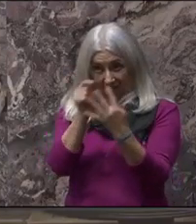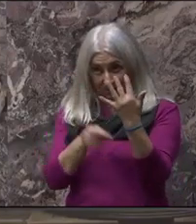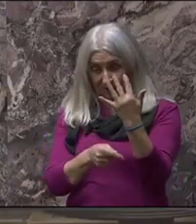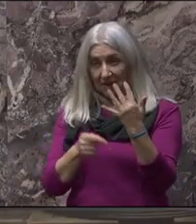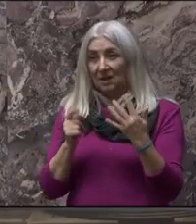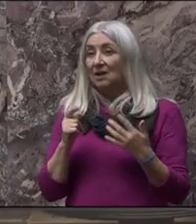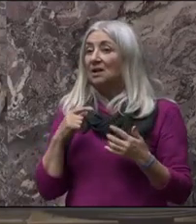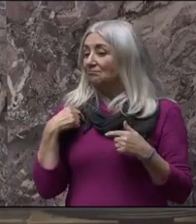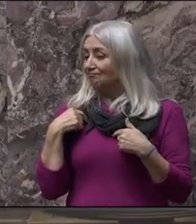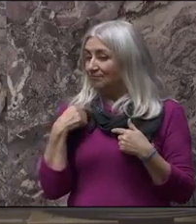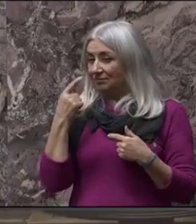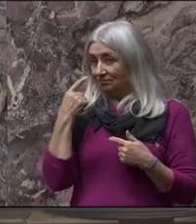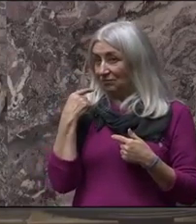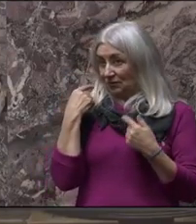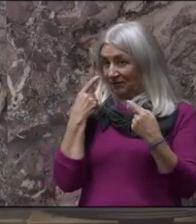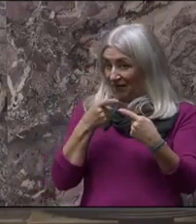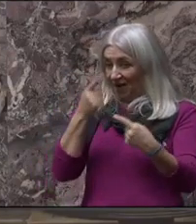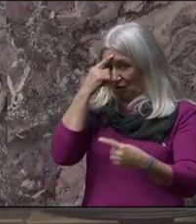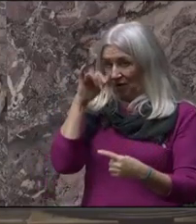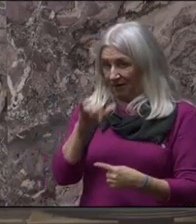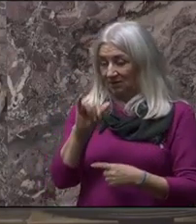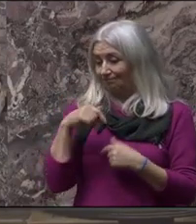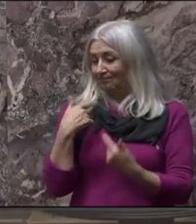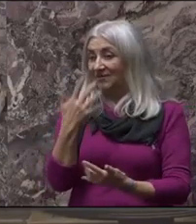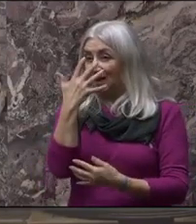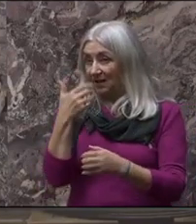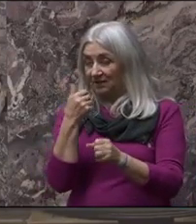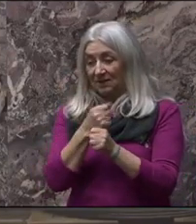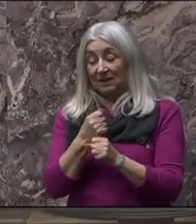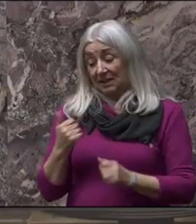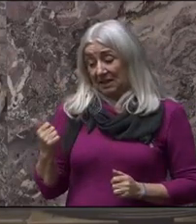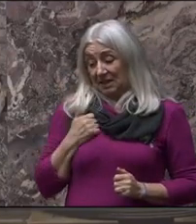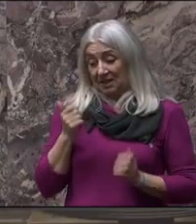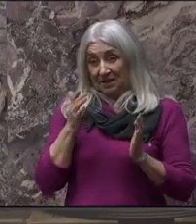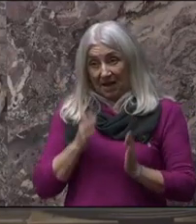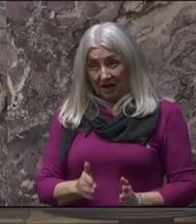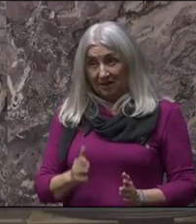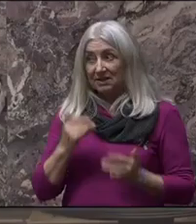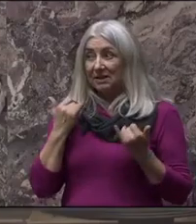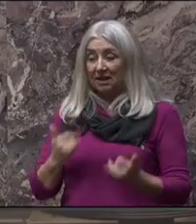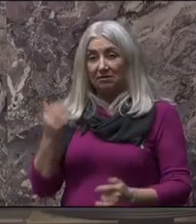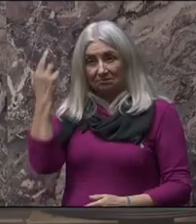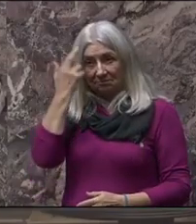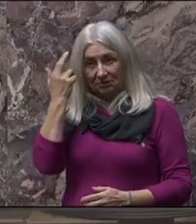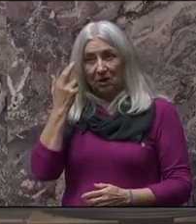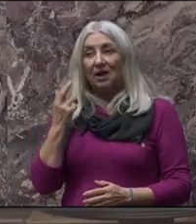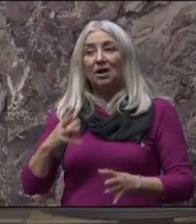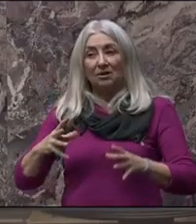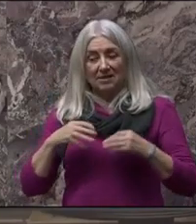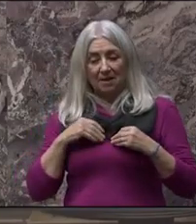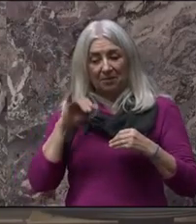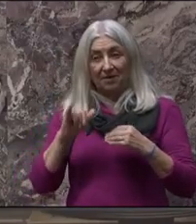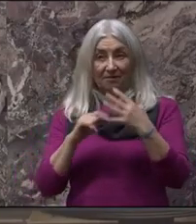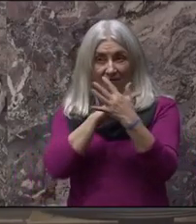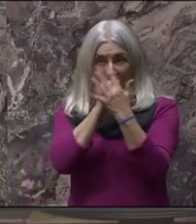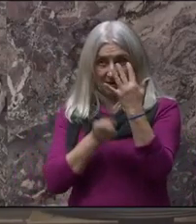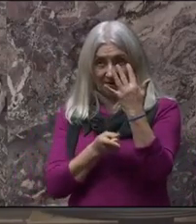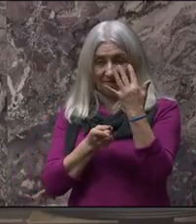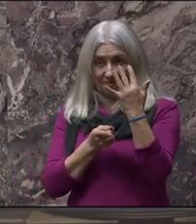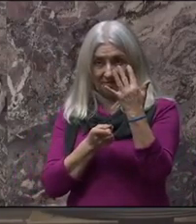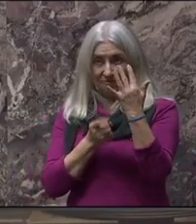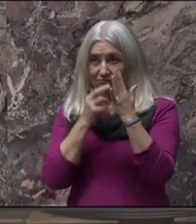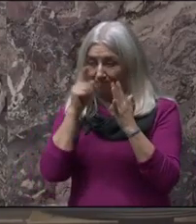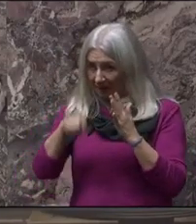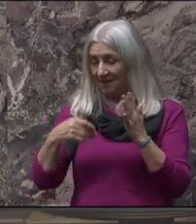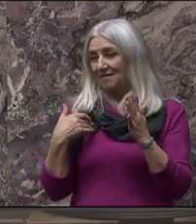consistent, and principled way. Canadians have not only come to accept the five conditions, Canadians are taking